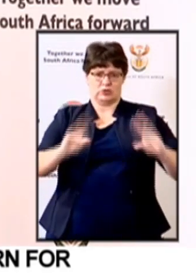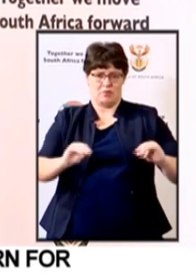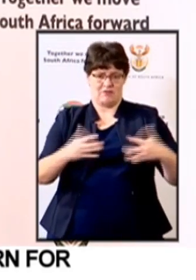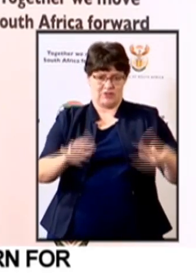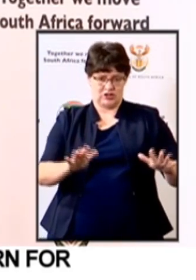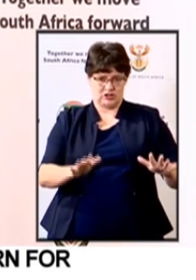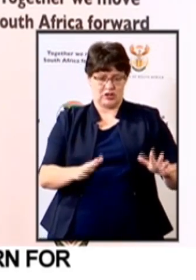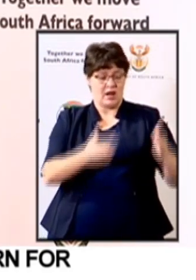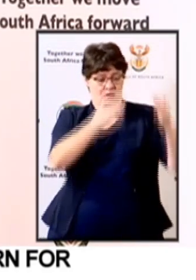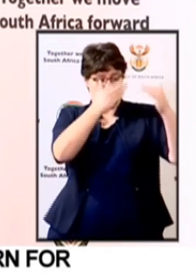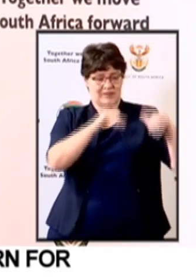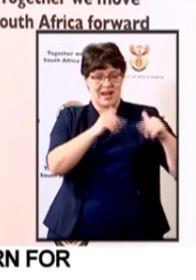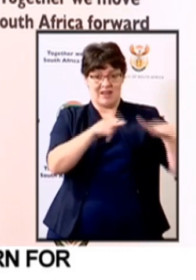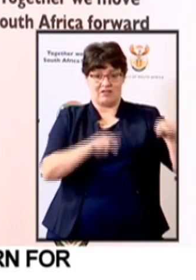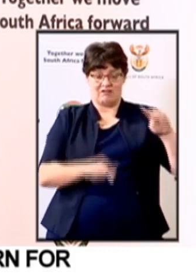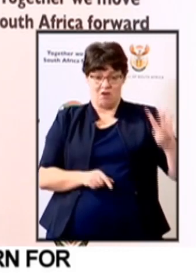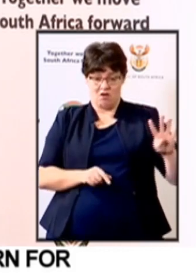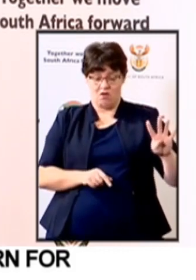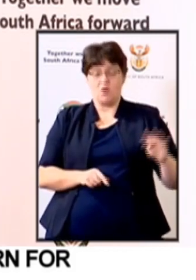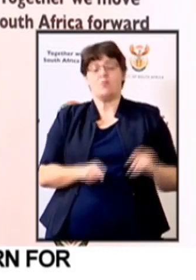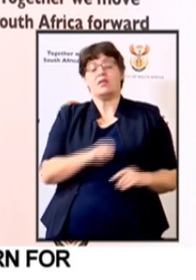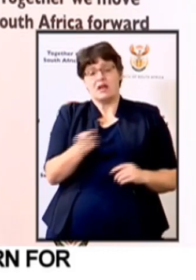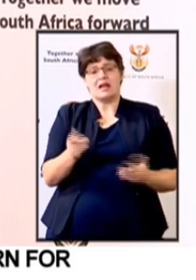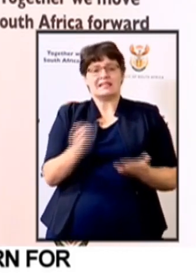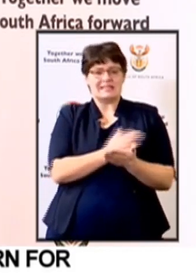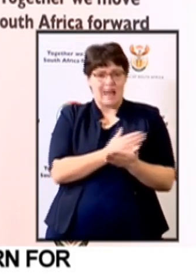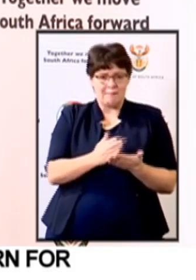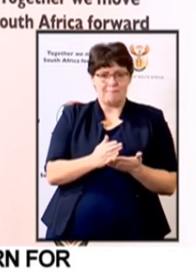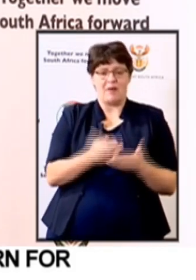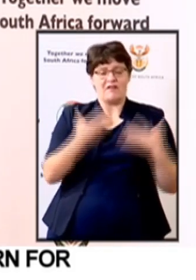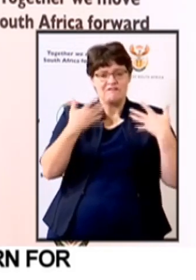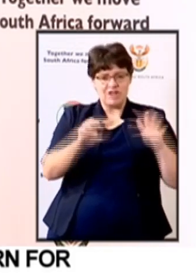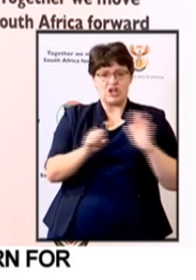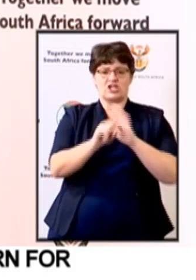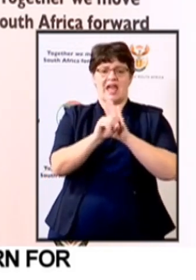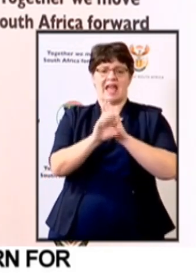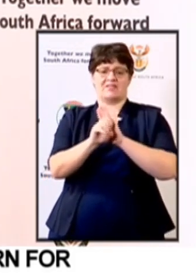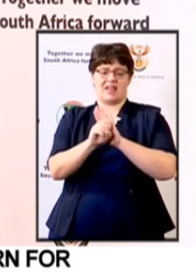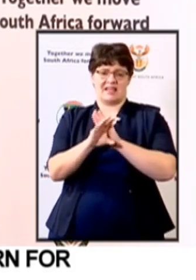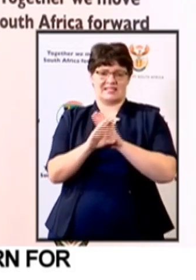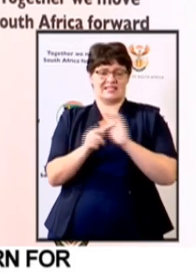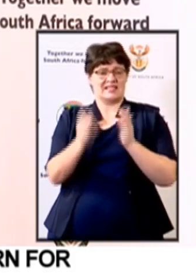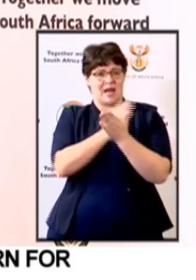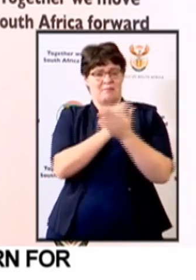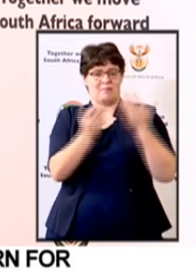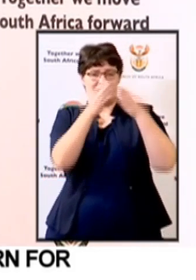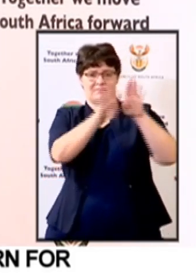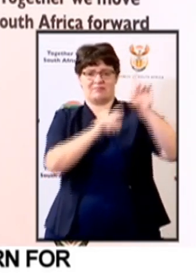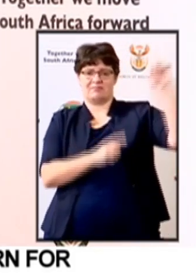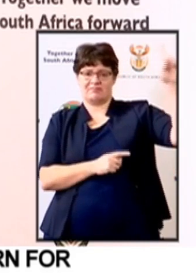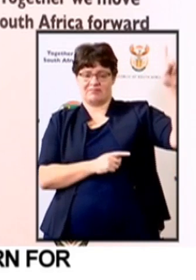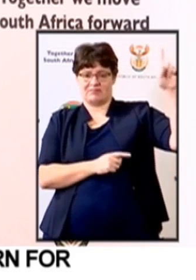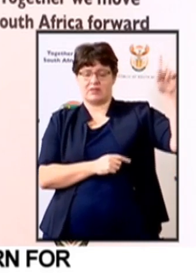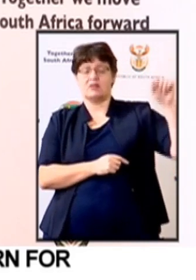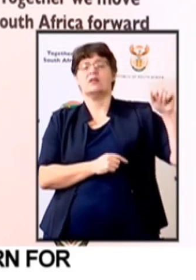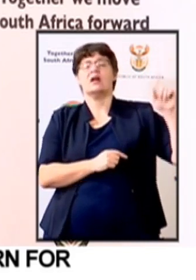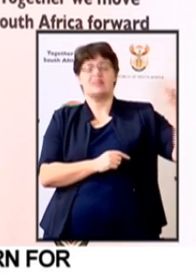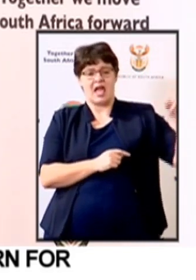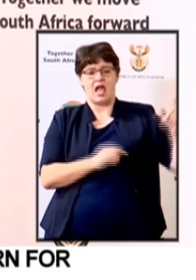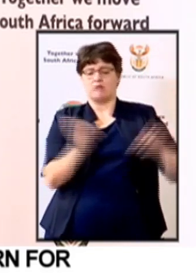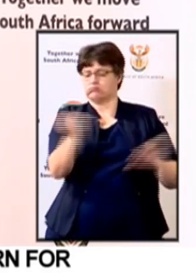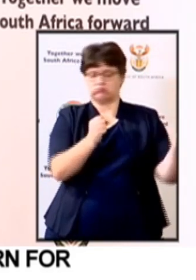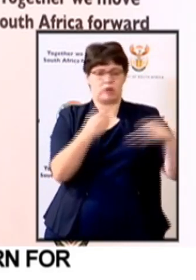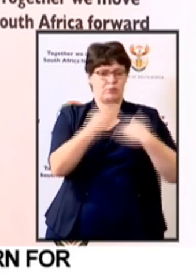However, departments that had already gone through the advertising process, some of them had gone through the recruitment